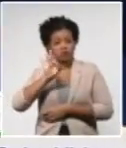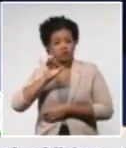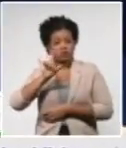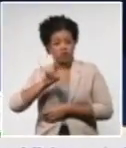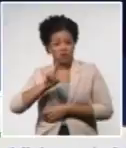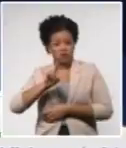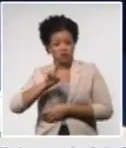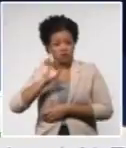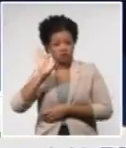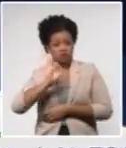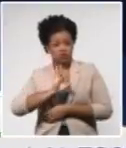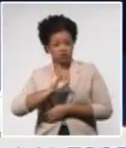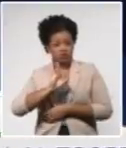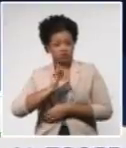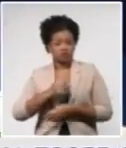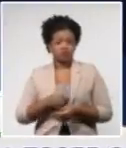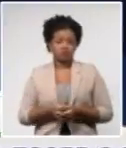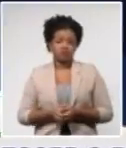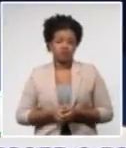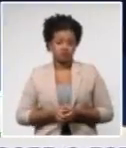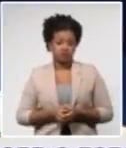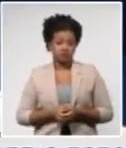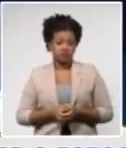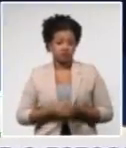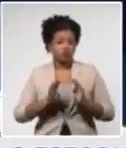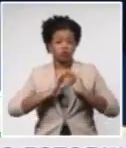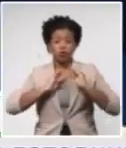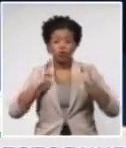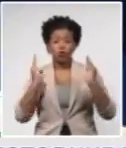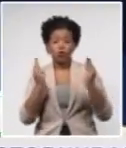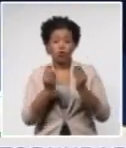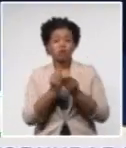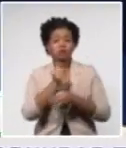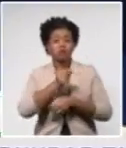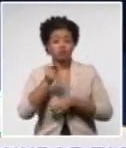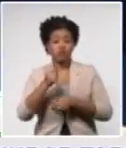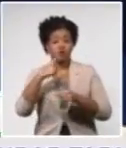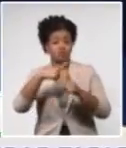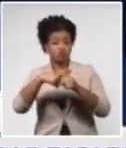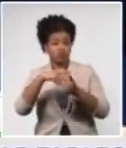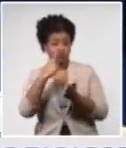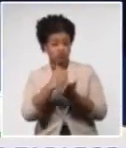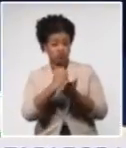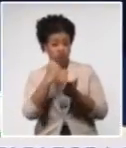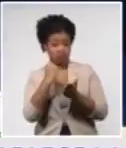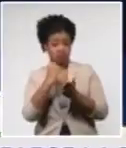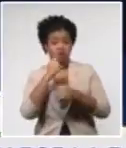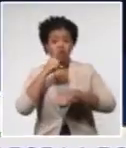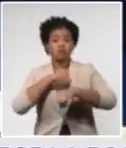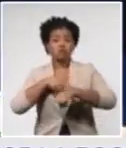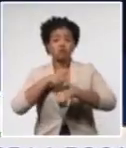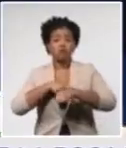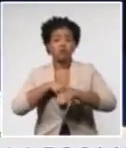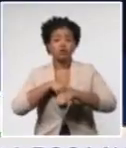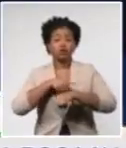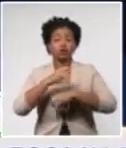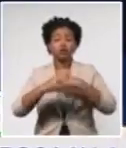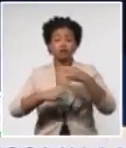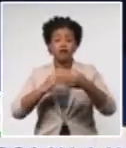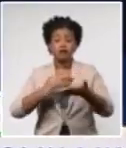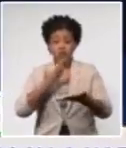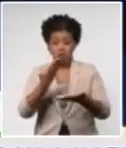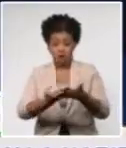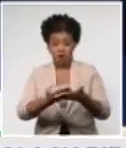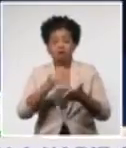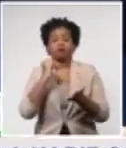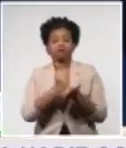53.89% of all confirmed cases have been asymptomatic at the moment of